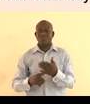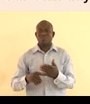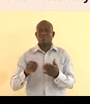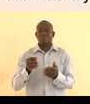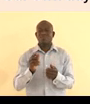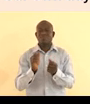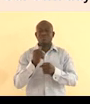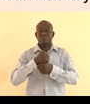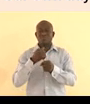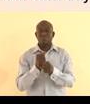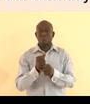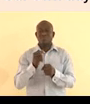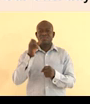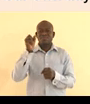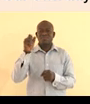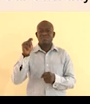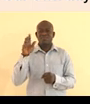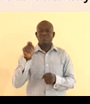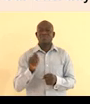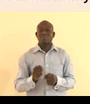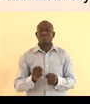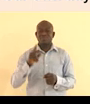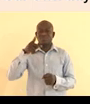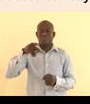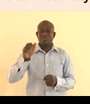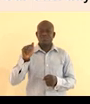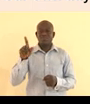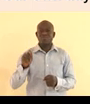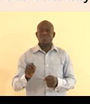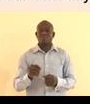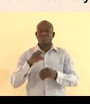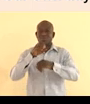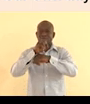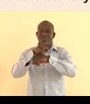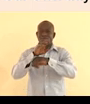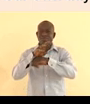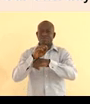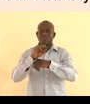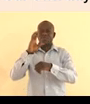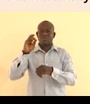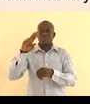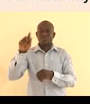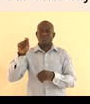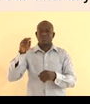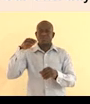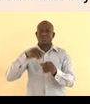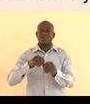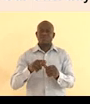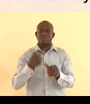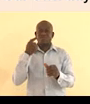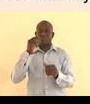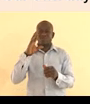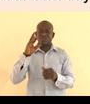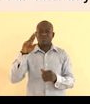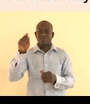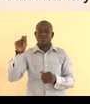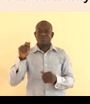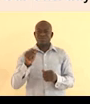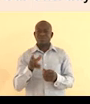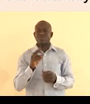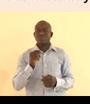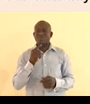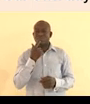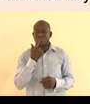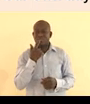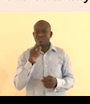what prompted St. Paul to admonish the Corinthians in 1 Corinthians 12:31 to, quote, "to